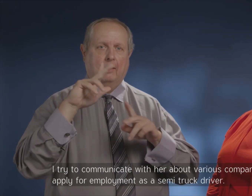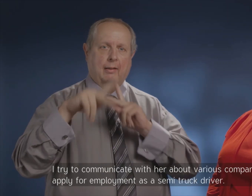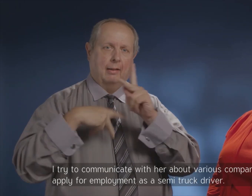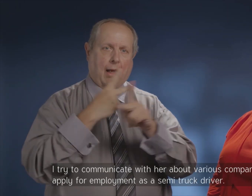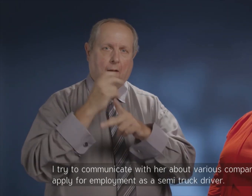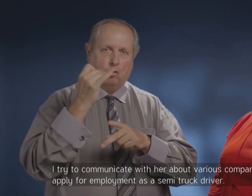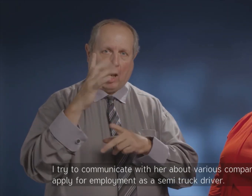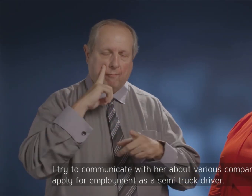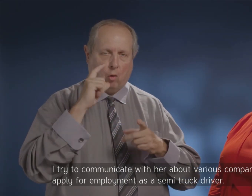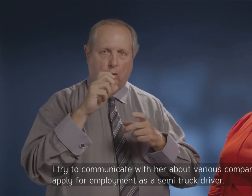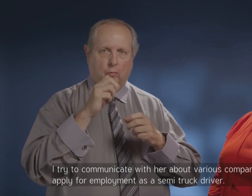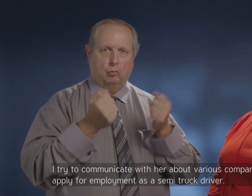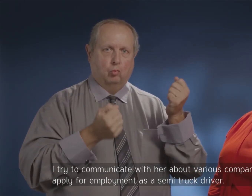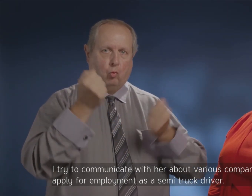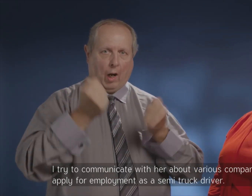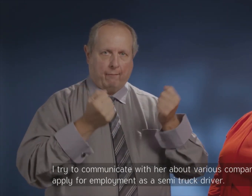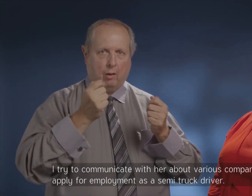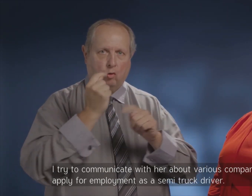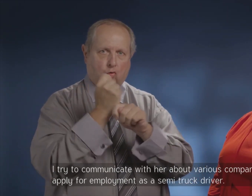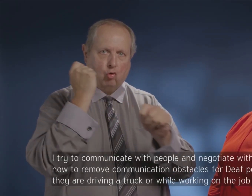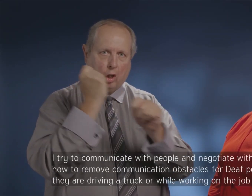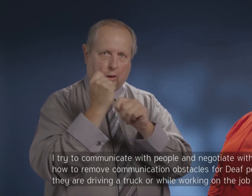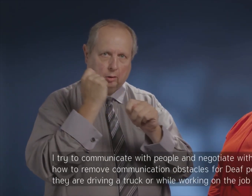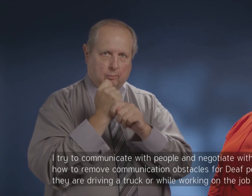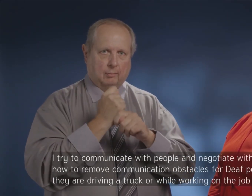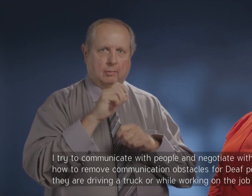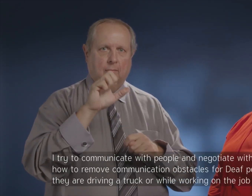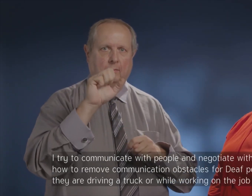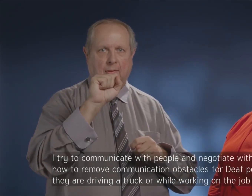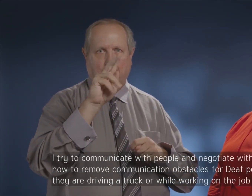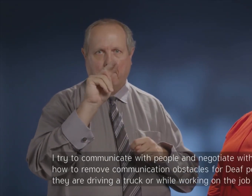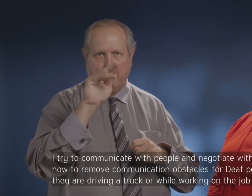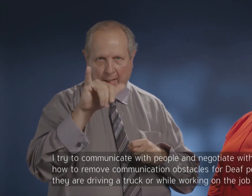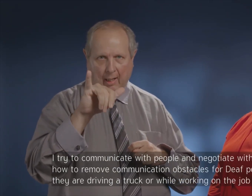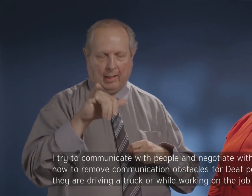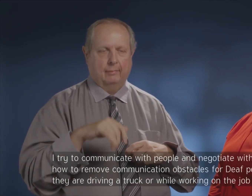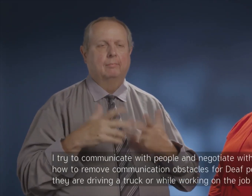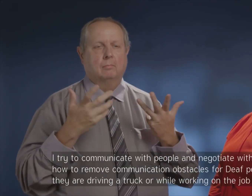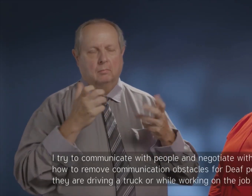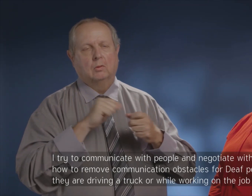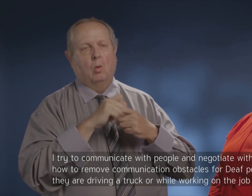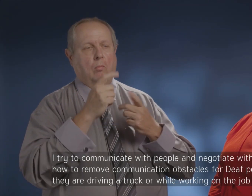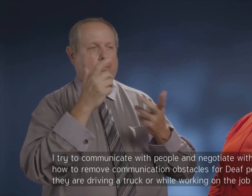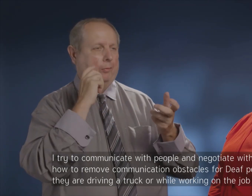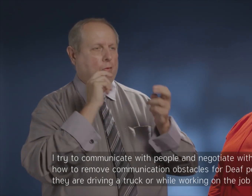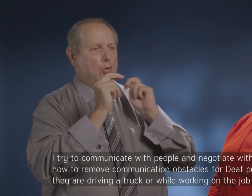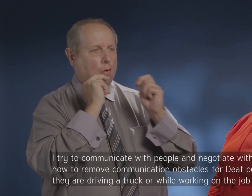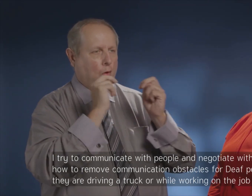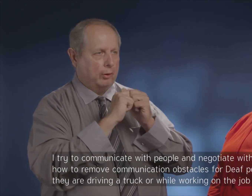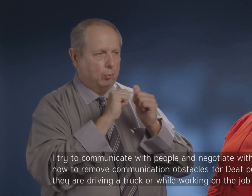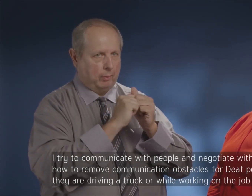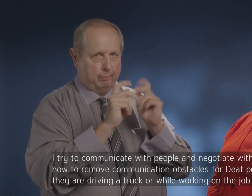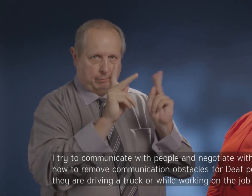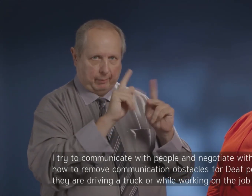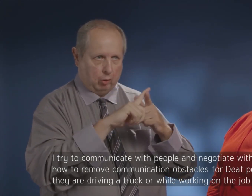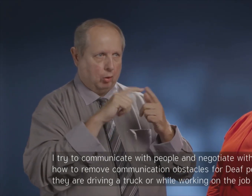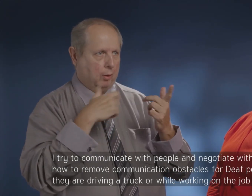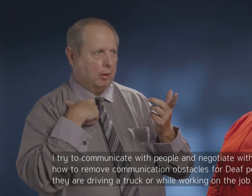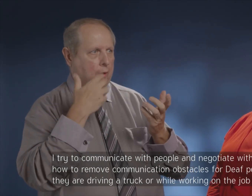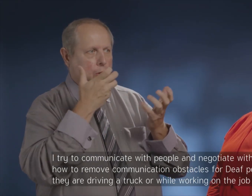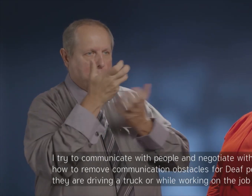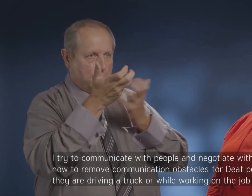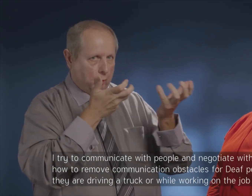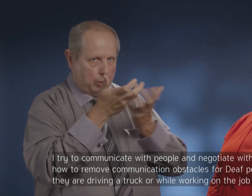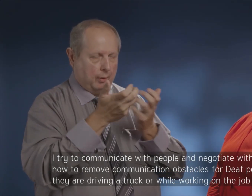employment as a semi-truck driver. I try to communicate with people and negotiate